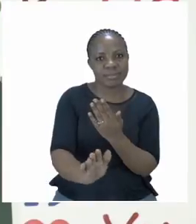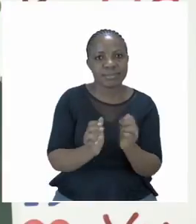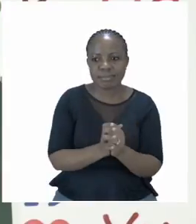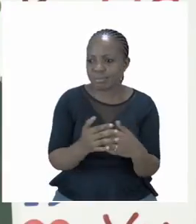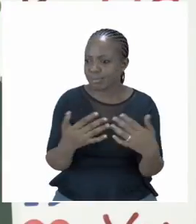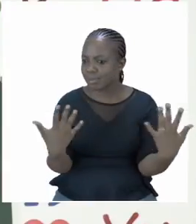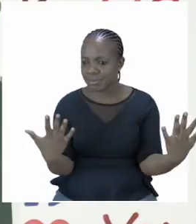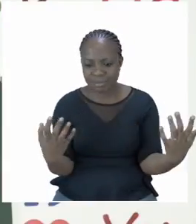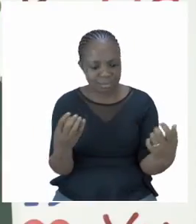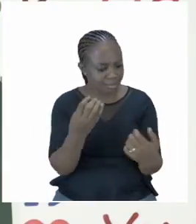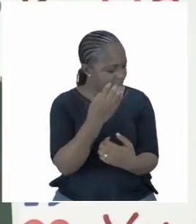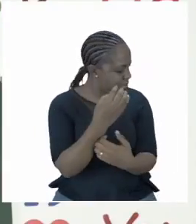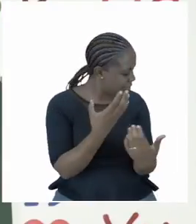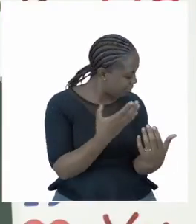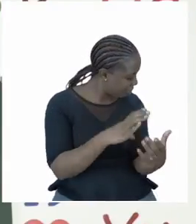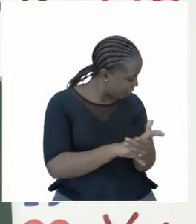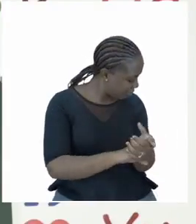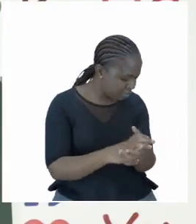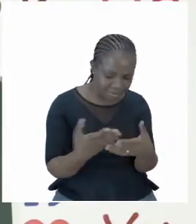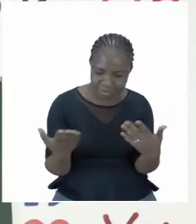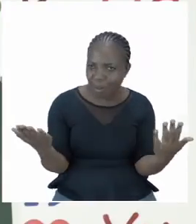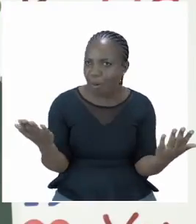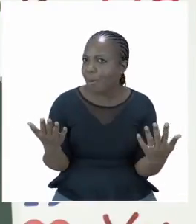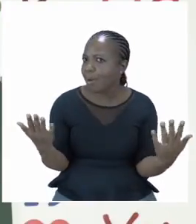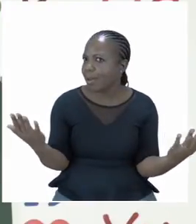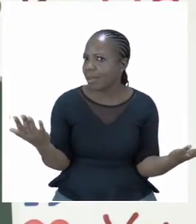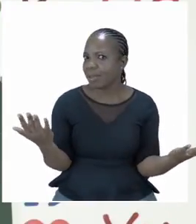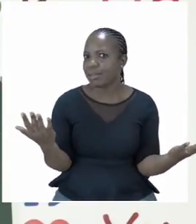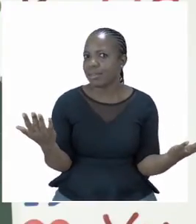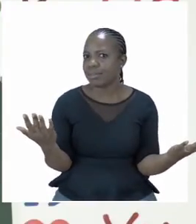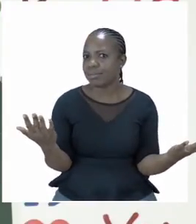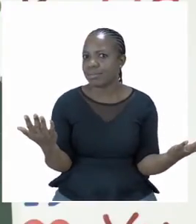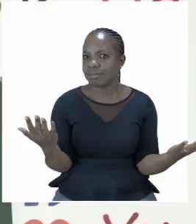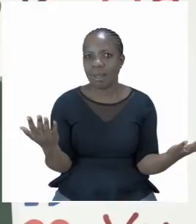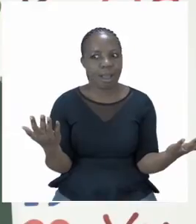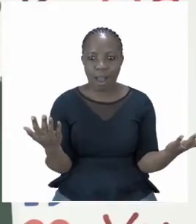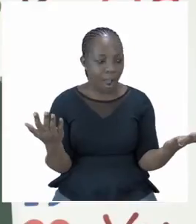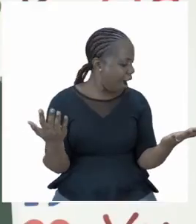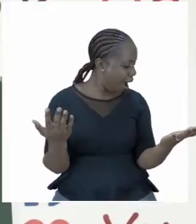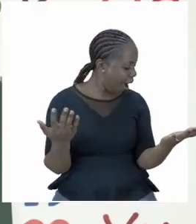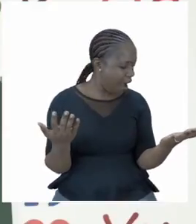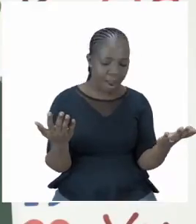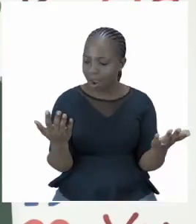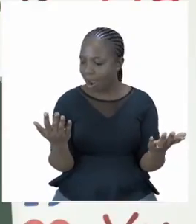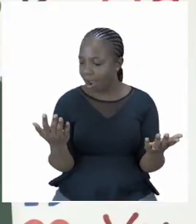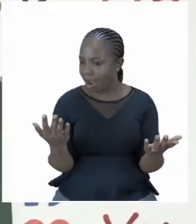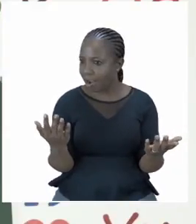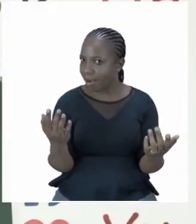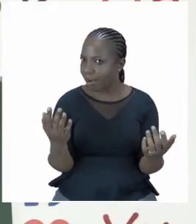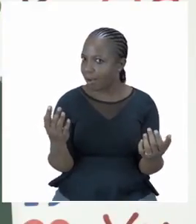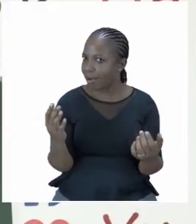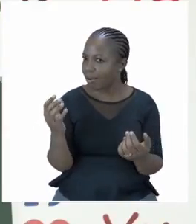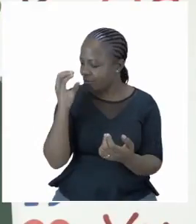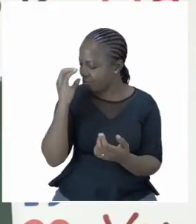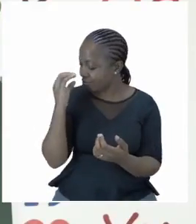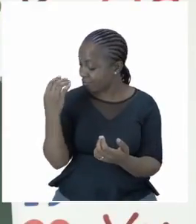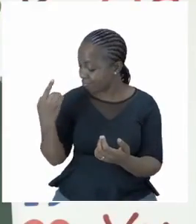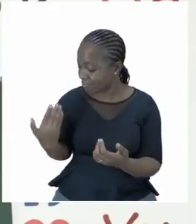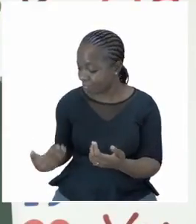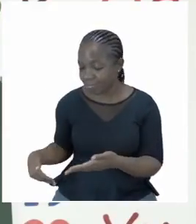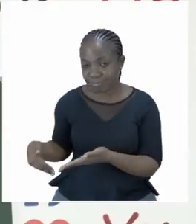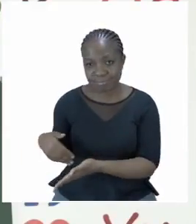I haven't seen our little friend today. Oh, there you